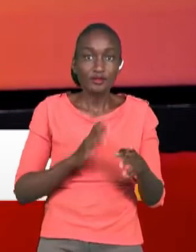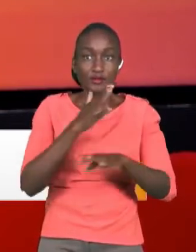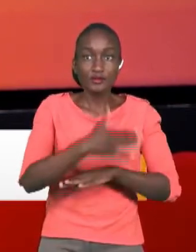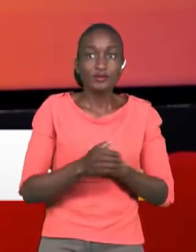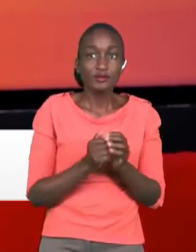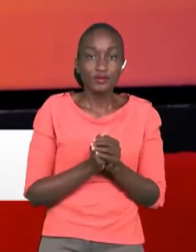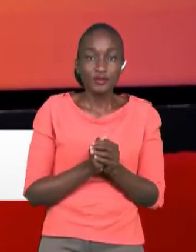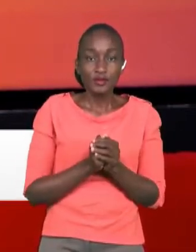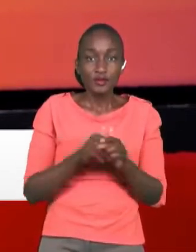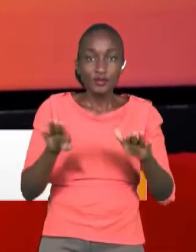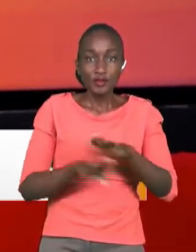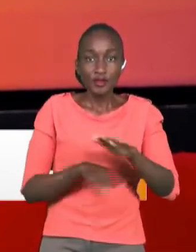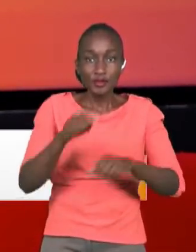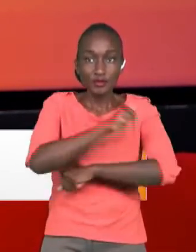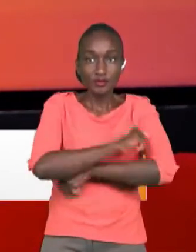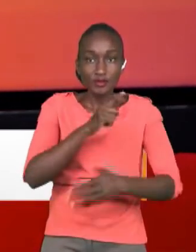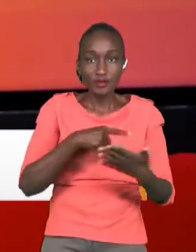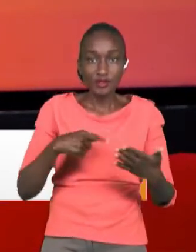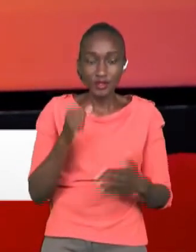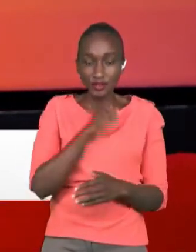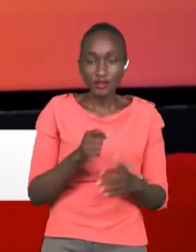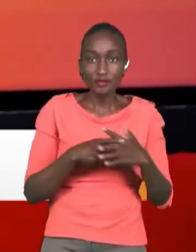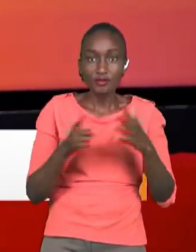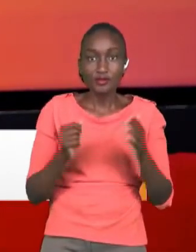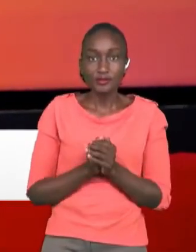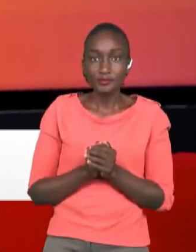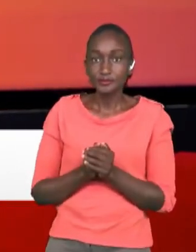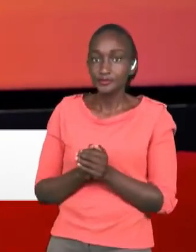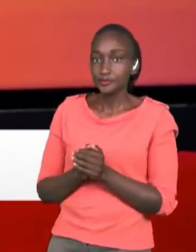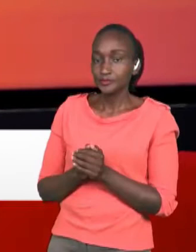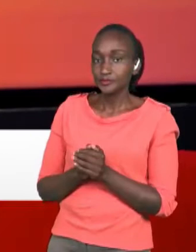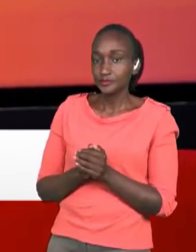So primary school yeah. is the right age to start. Yeah, okay. Yeah. Dr. Rajinda,